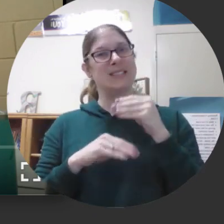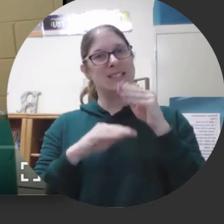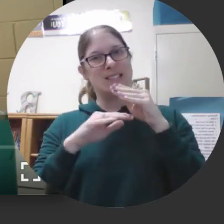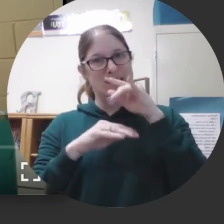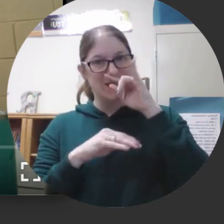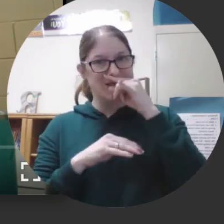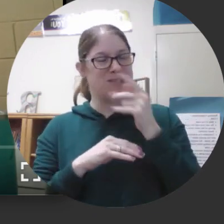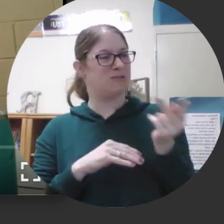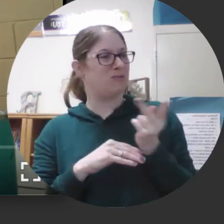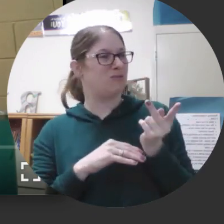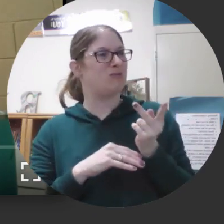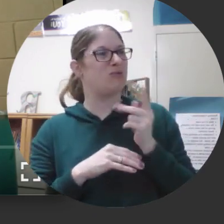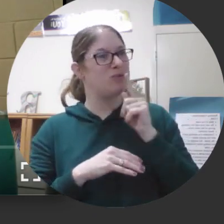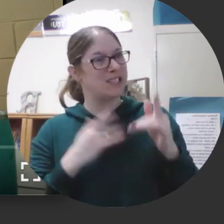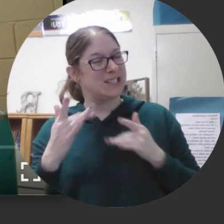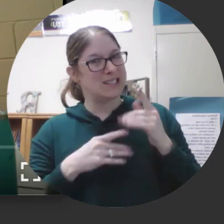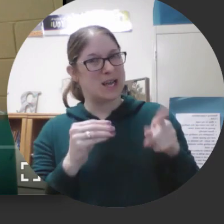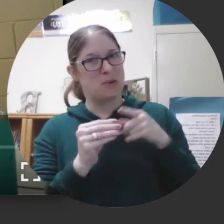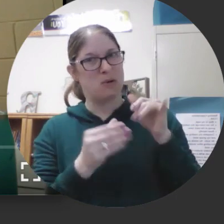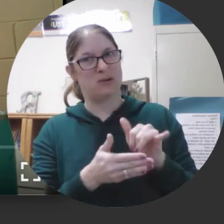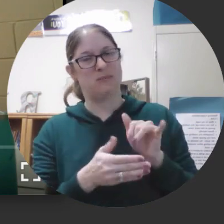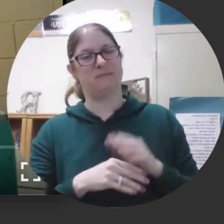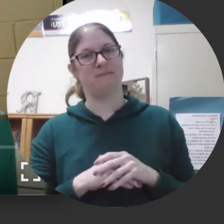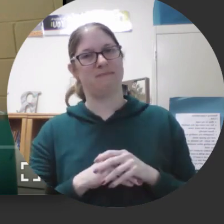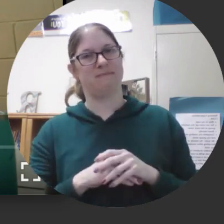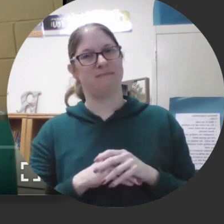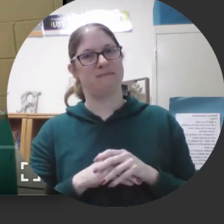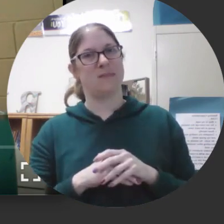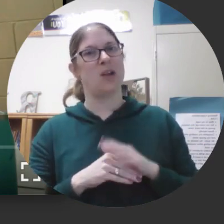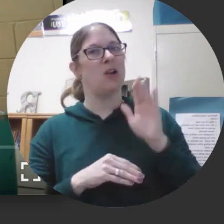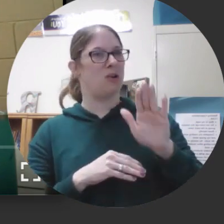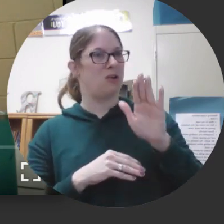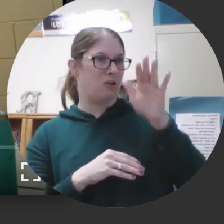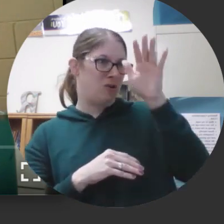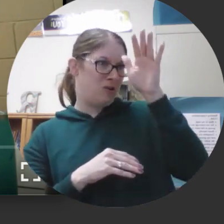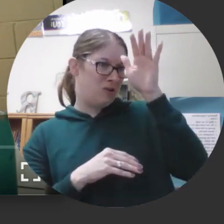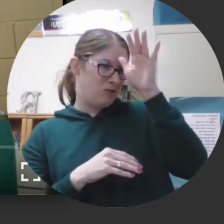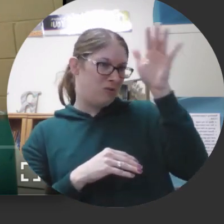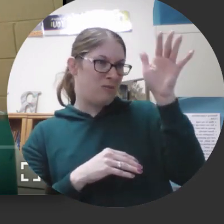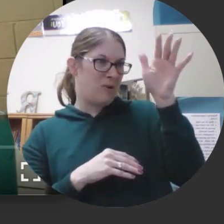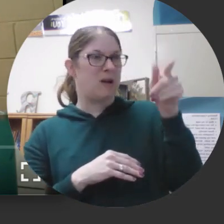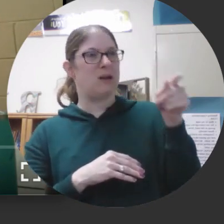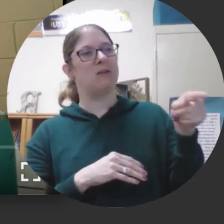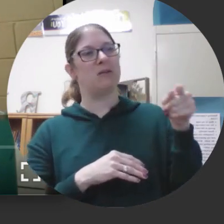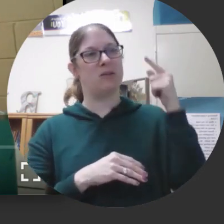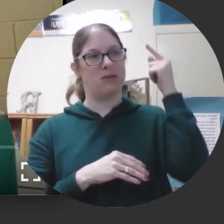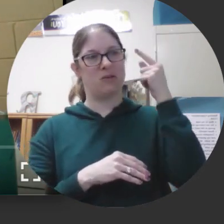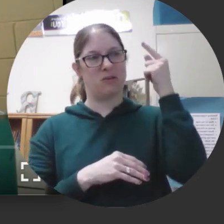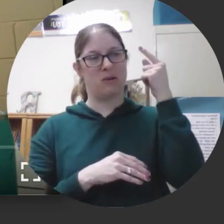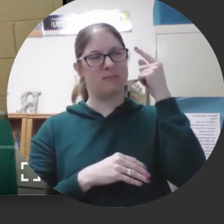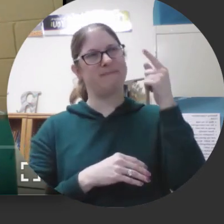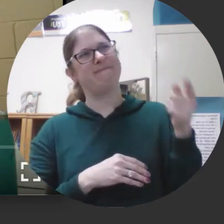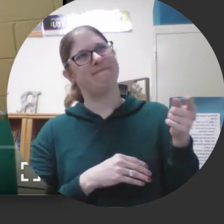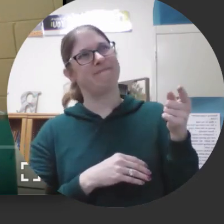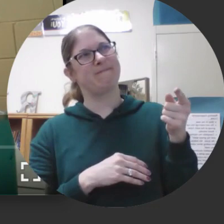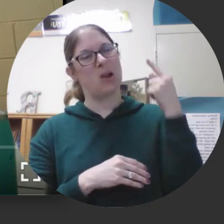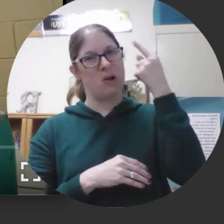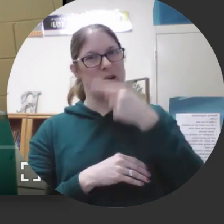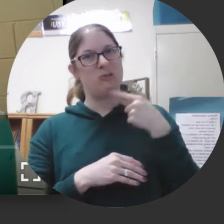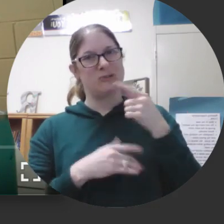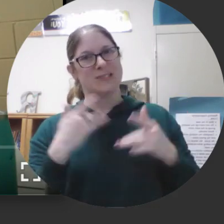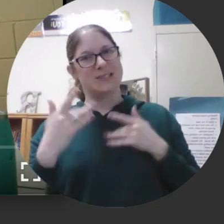why, she hadn't seen him look so happy in years. There he was now, eating his breakfast without a word of